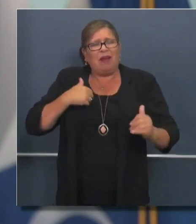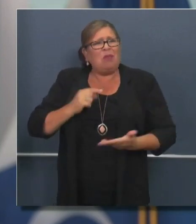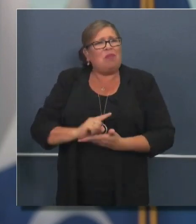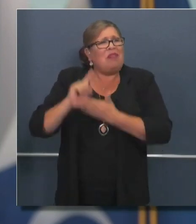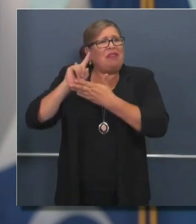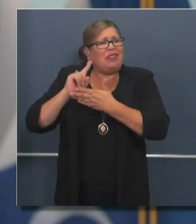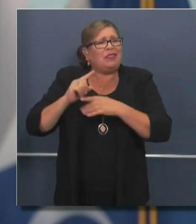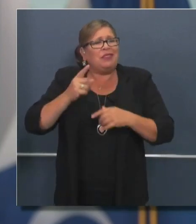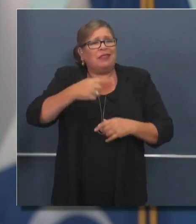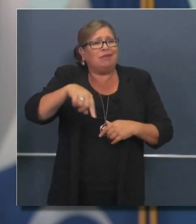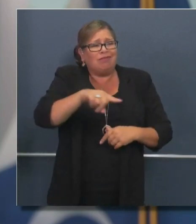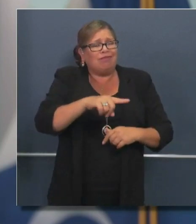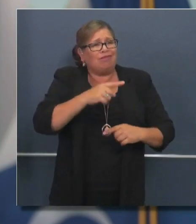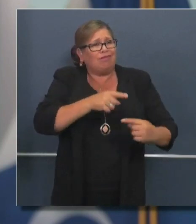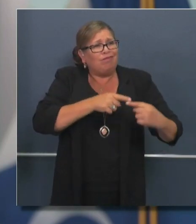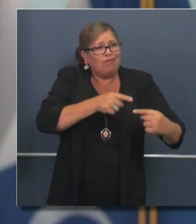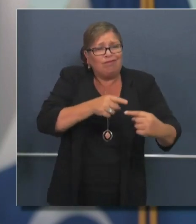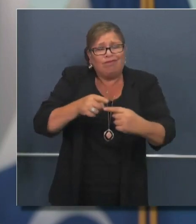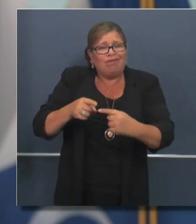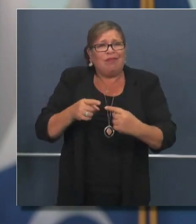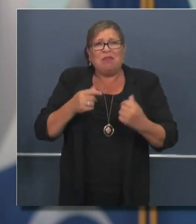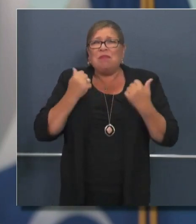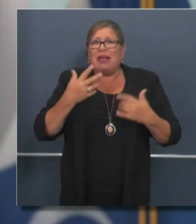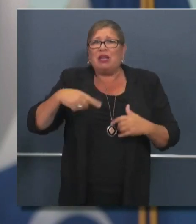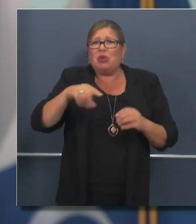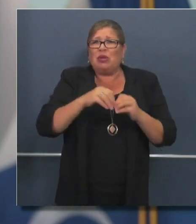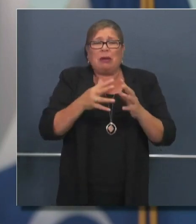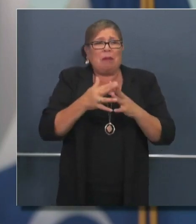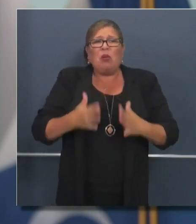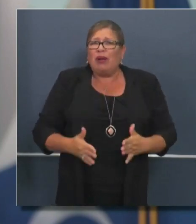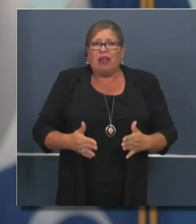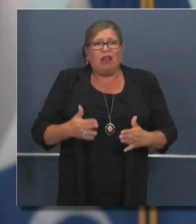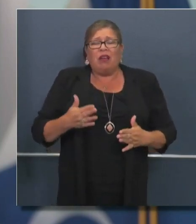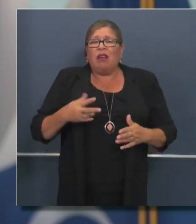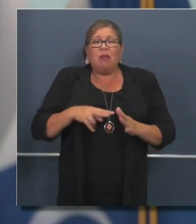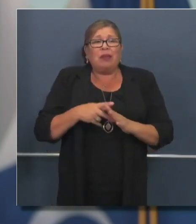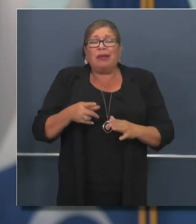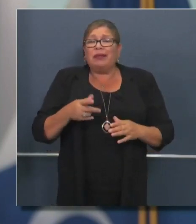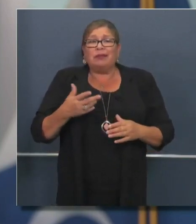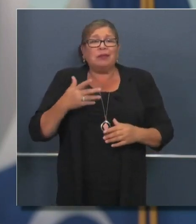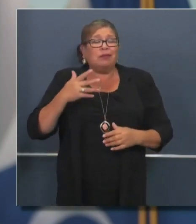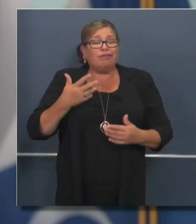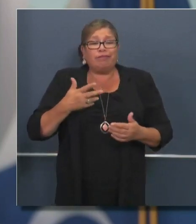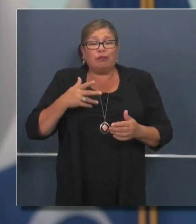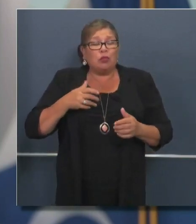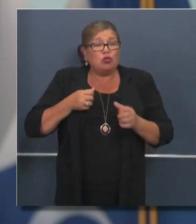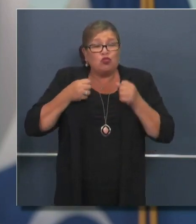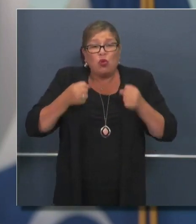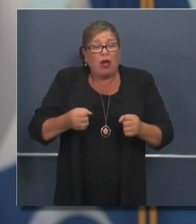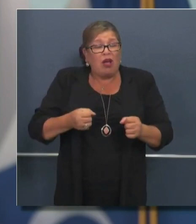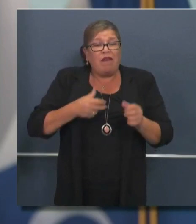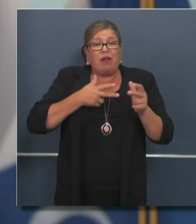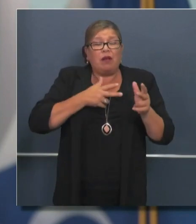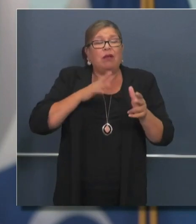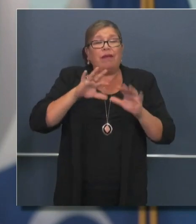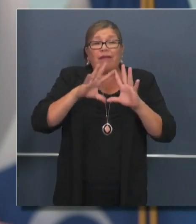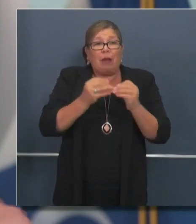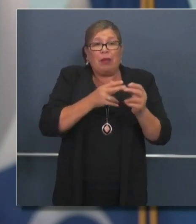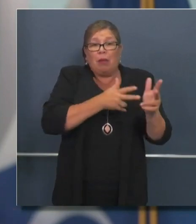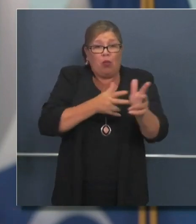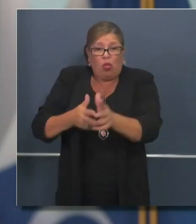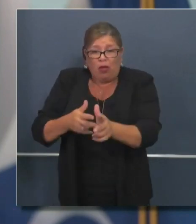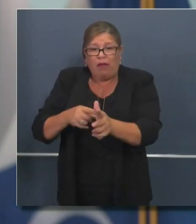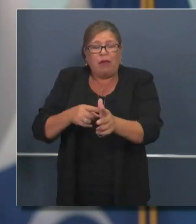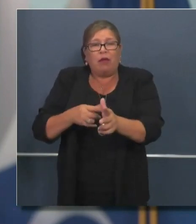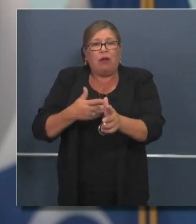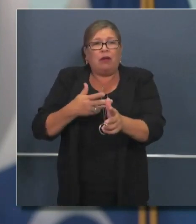of Americans' kids are raised to, be in a car pulled over and we need to put their hands on the wheel, not to go out with